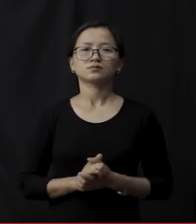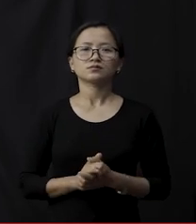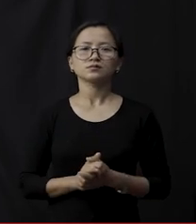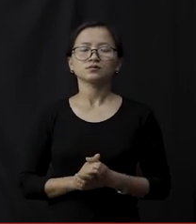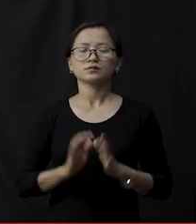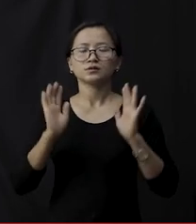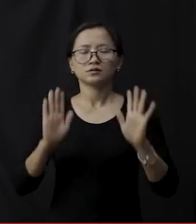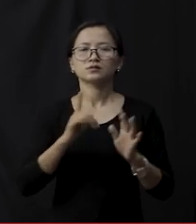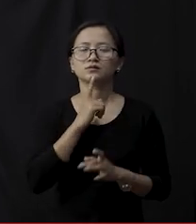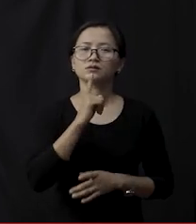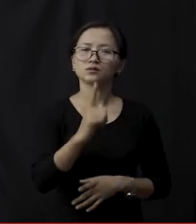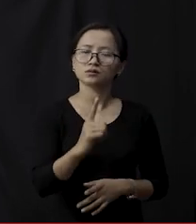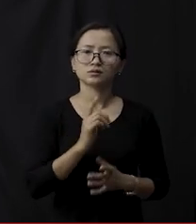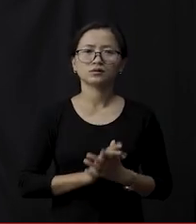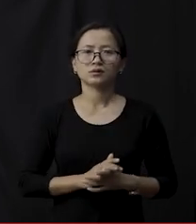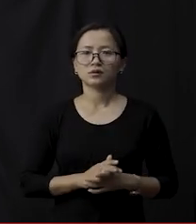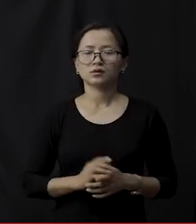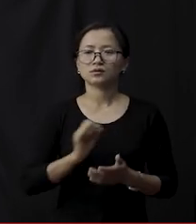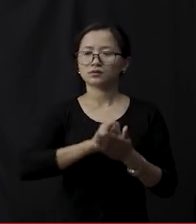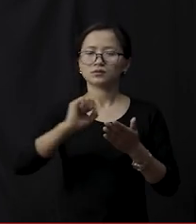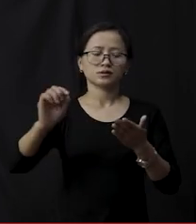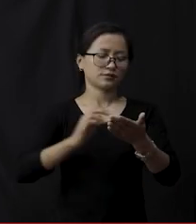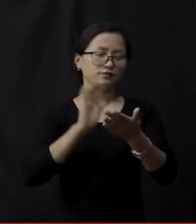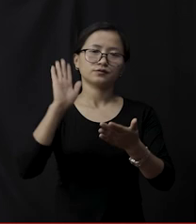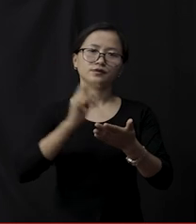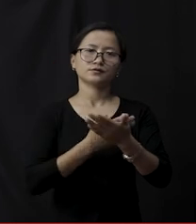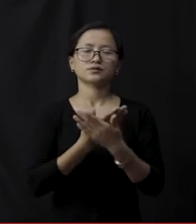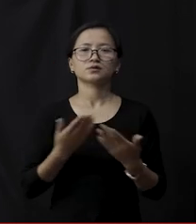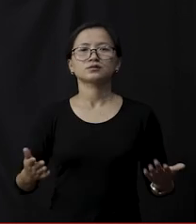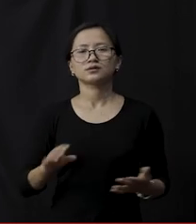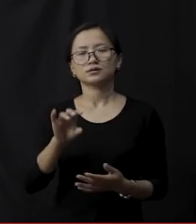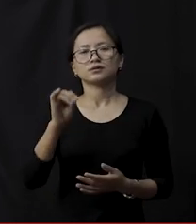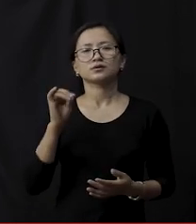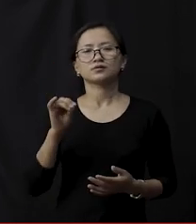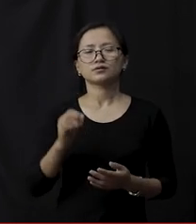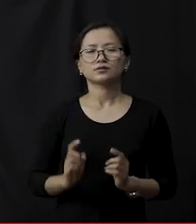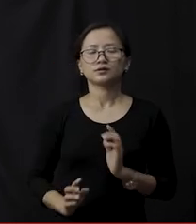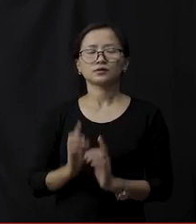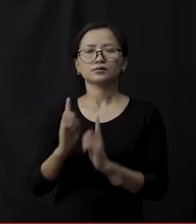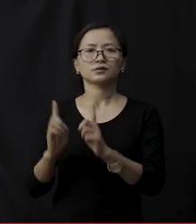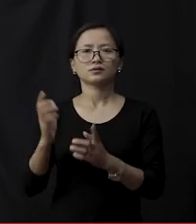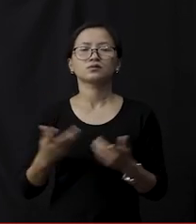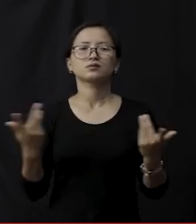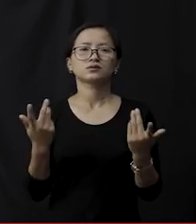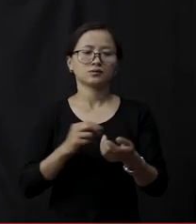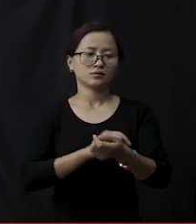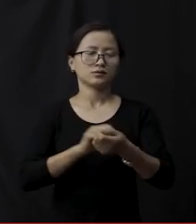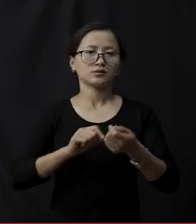if I have to tell you, write five things that we get from the plant, then what will you